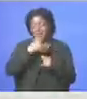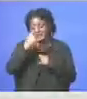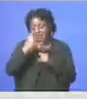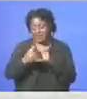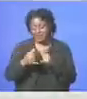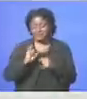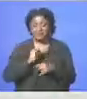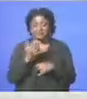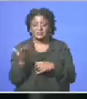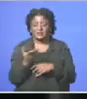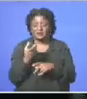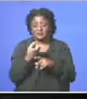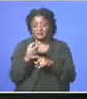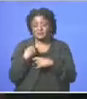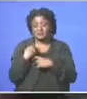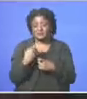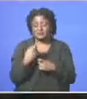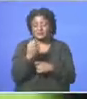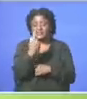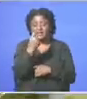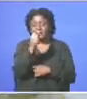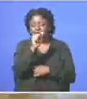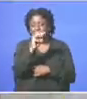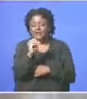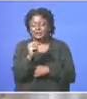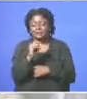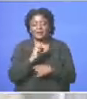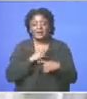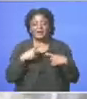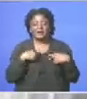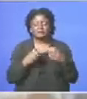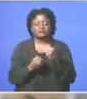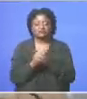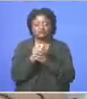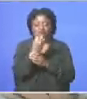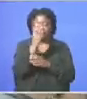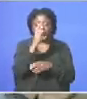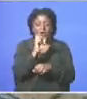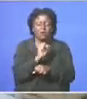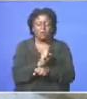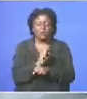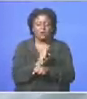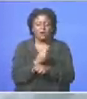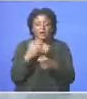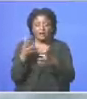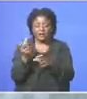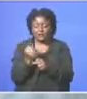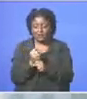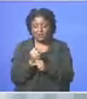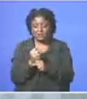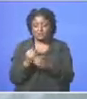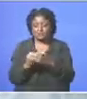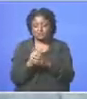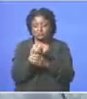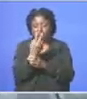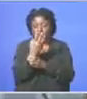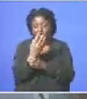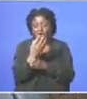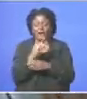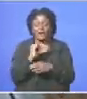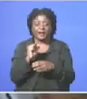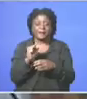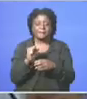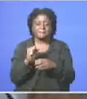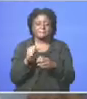11 o'clock this morning. I have straw work. The straw work was, I went and got the straws, and I plaited, and